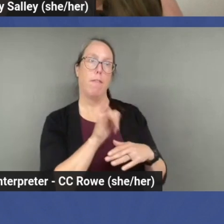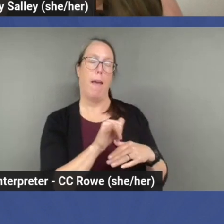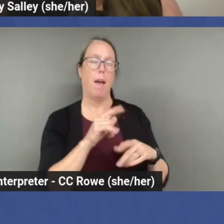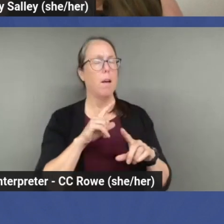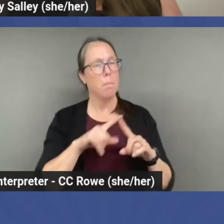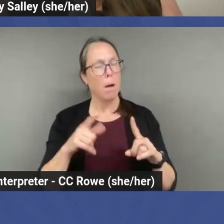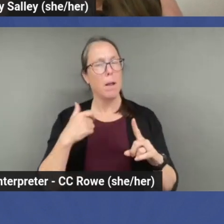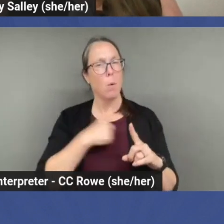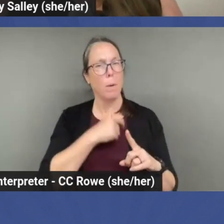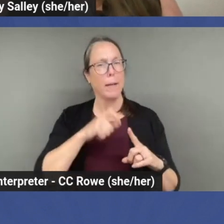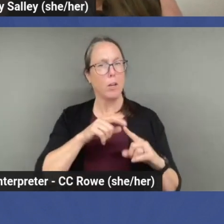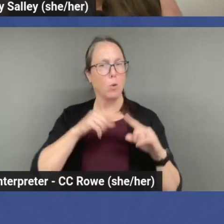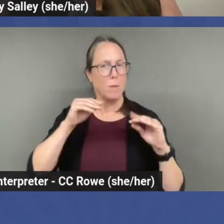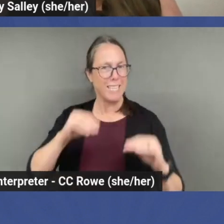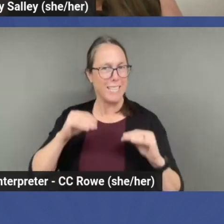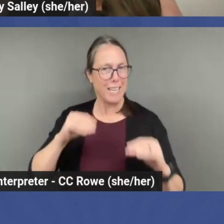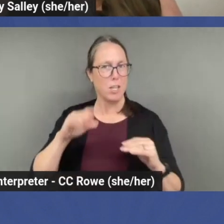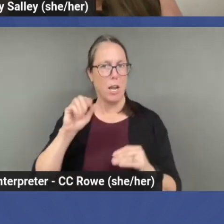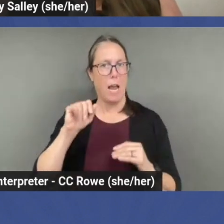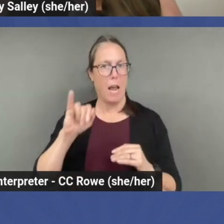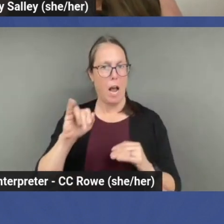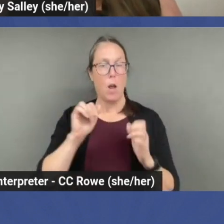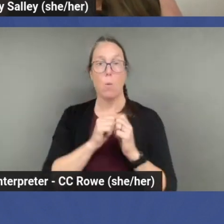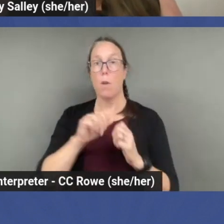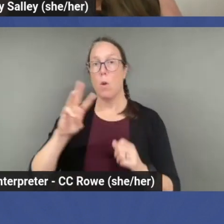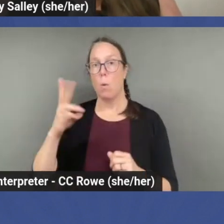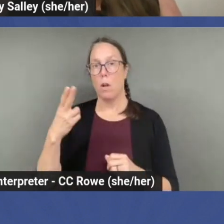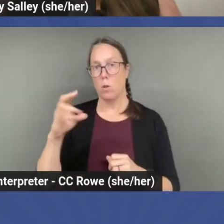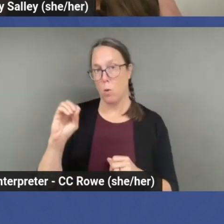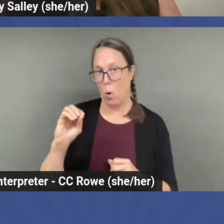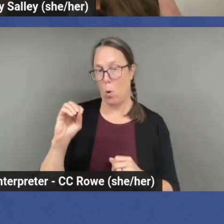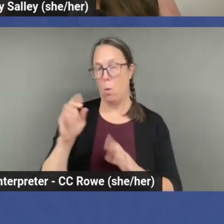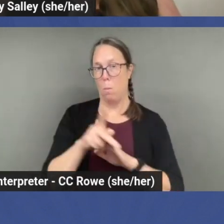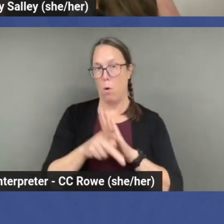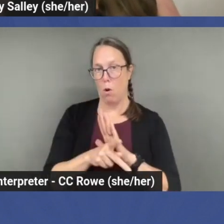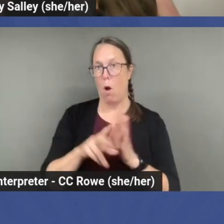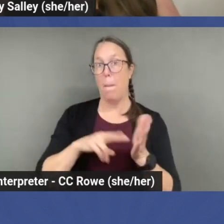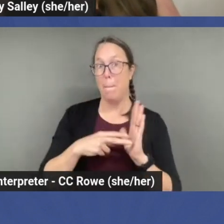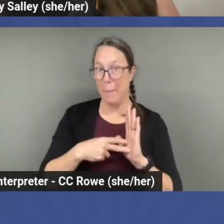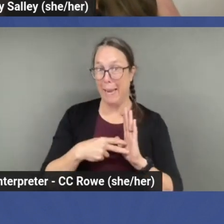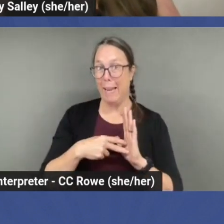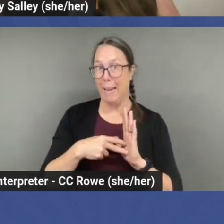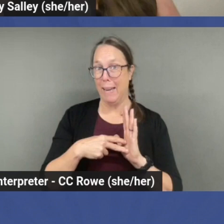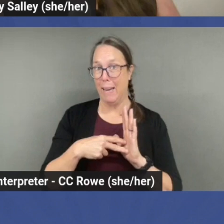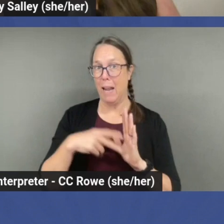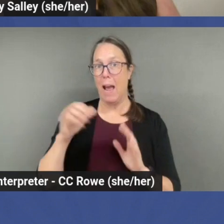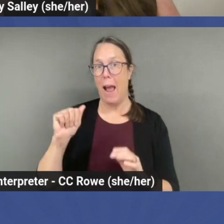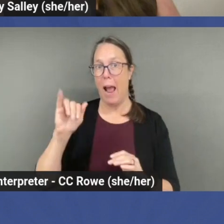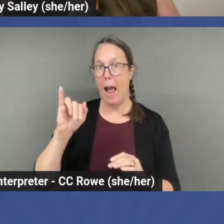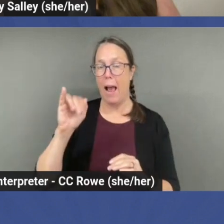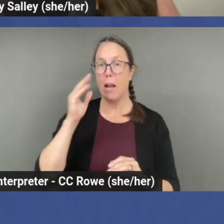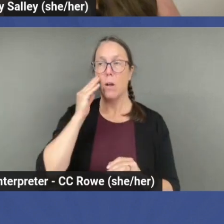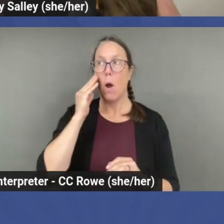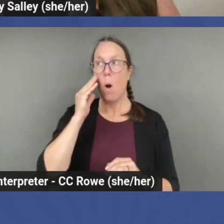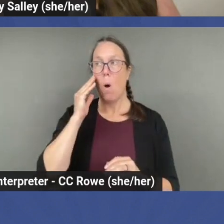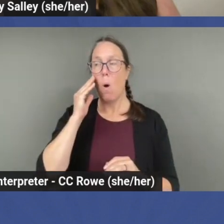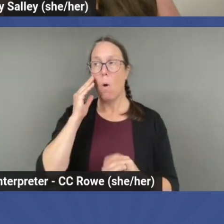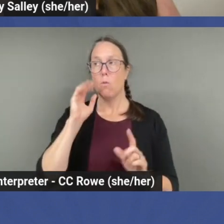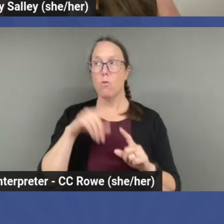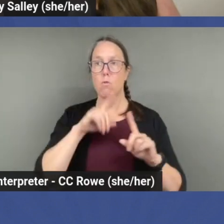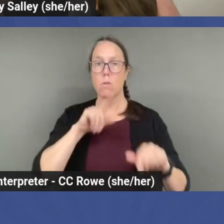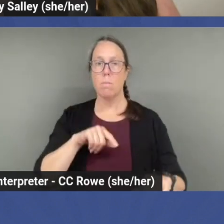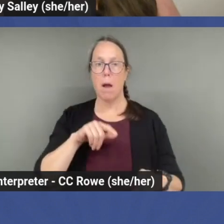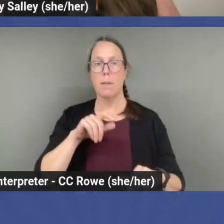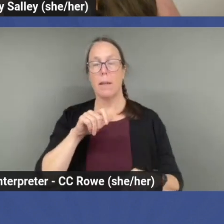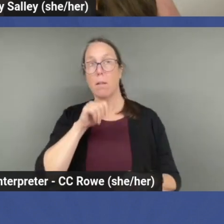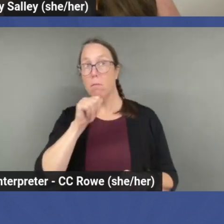teach them with the World Health Organization protocol, so they know like, okay, it's not that it's like